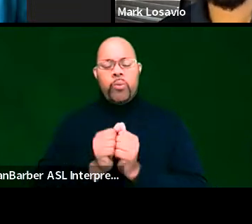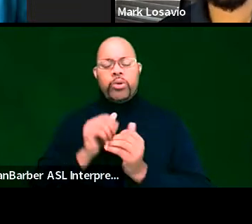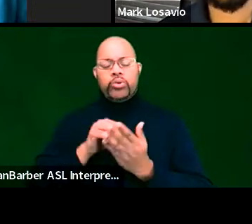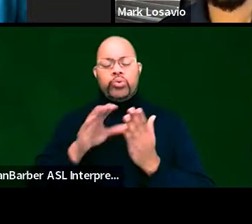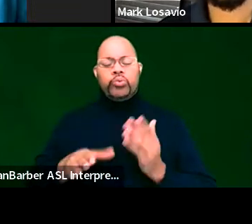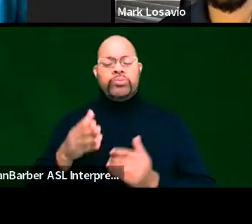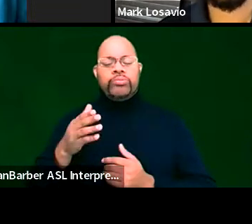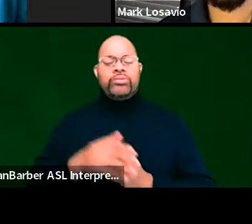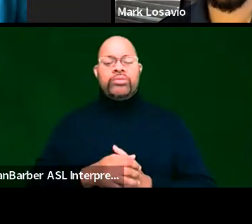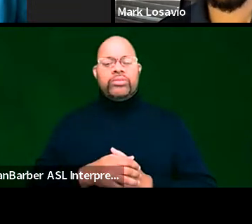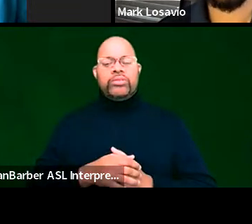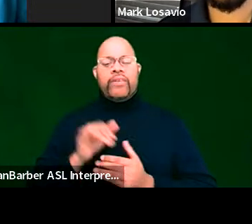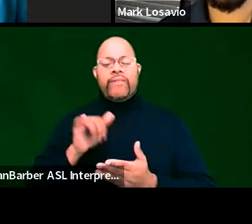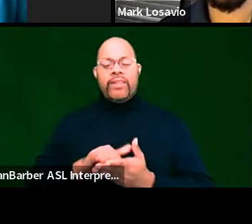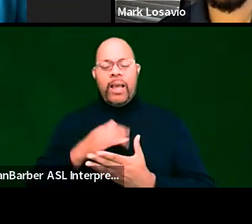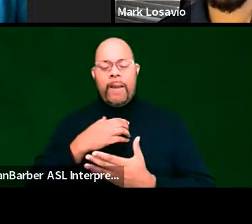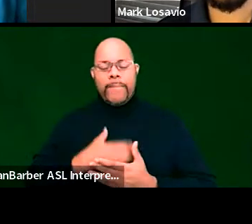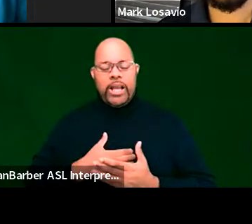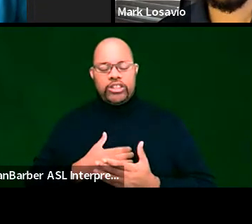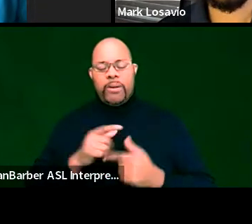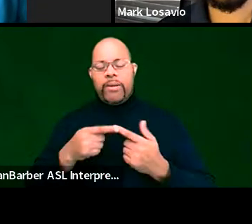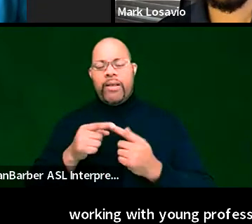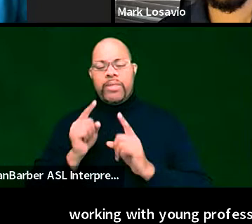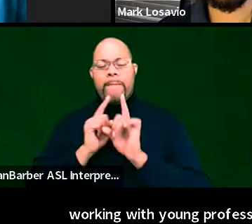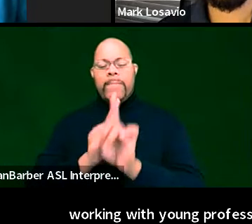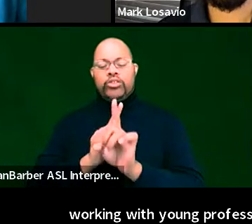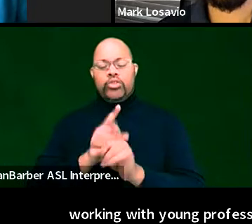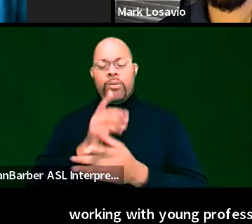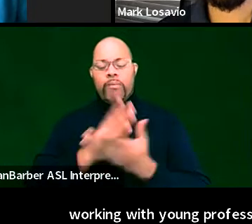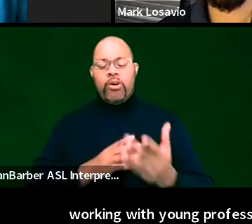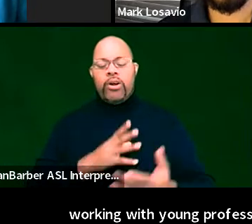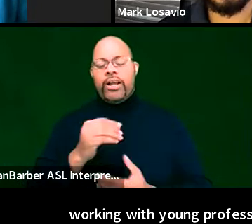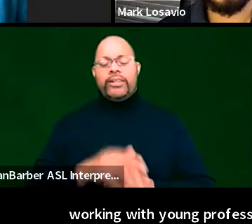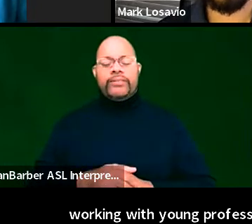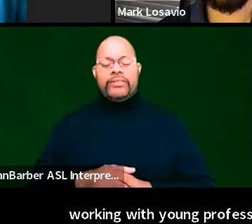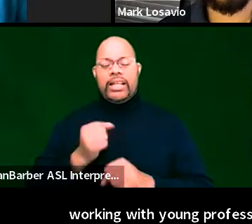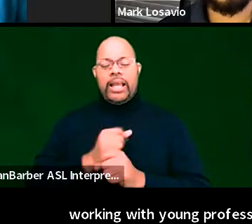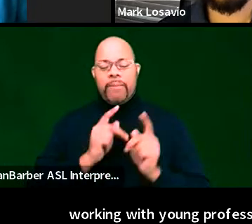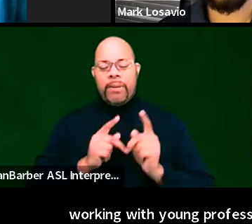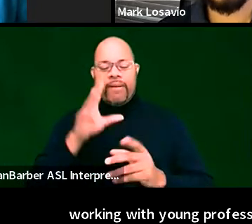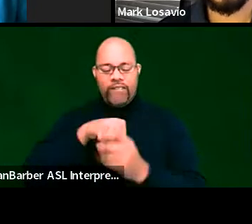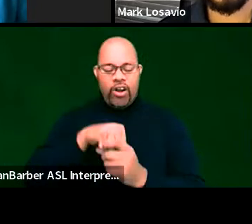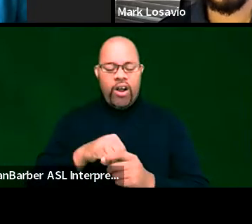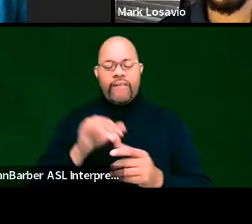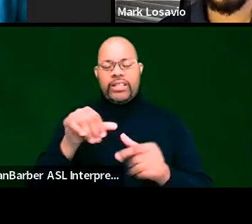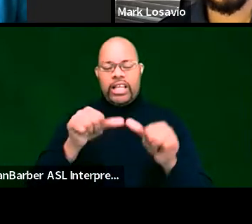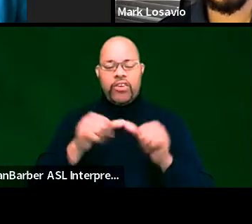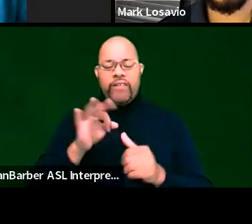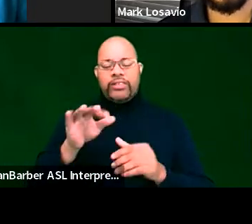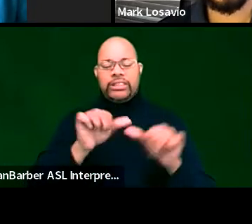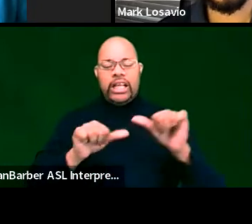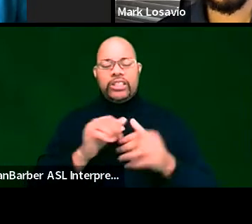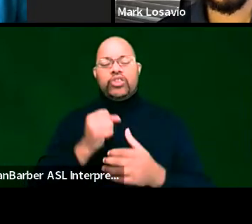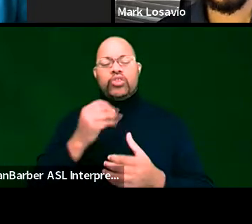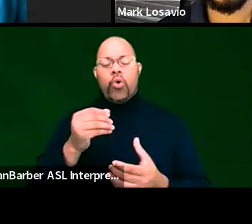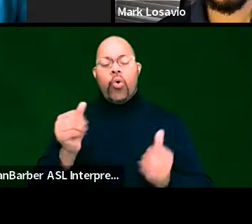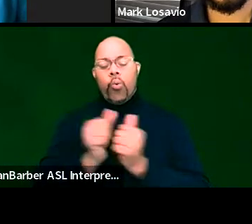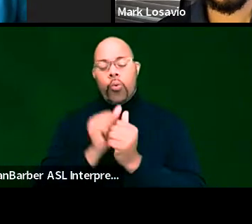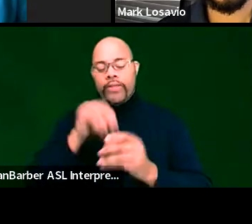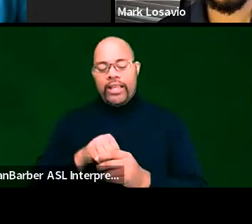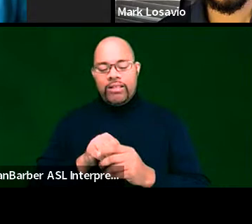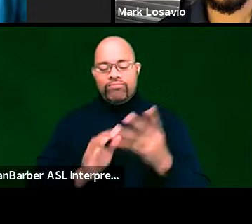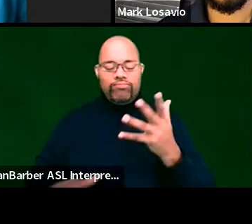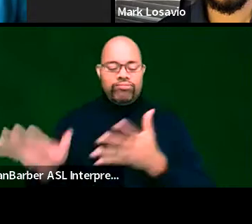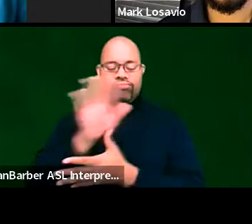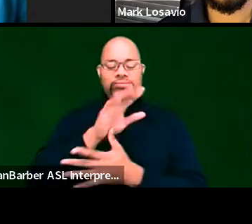students there that are passionate about the mentoring aspects and getting folks involved in this area of science. So within, across